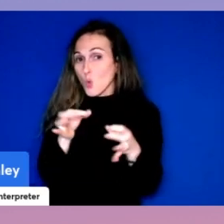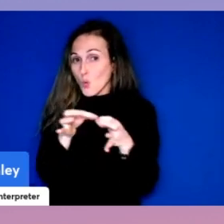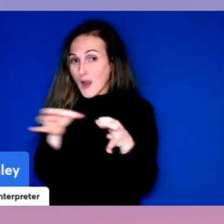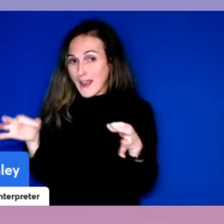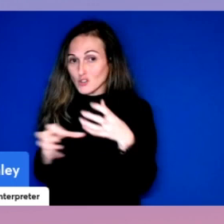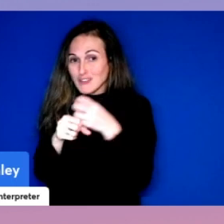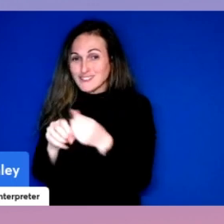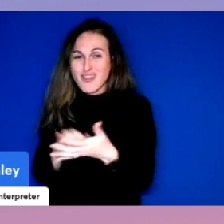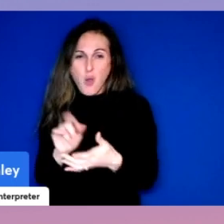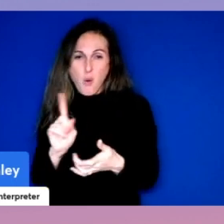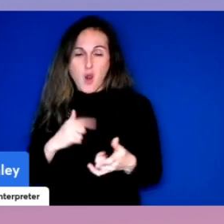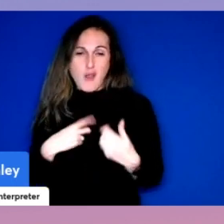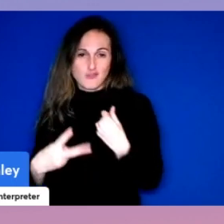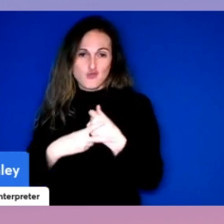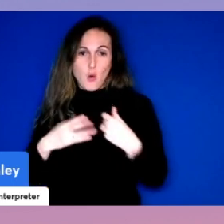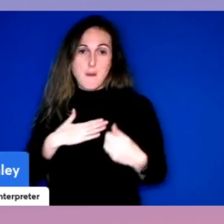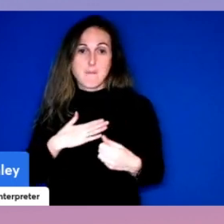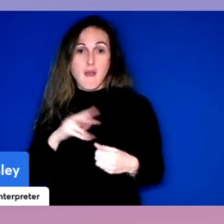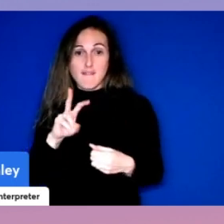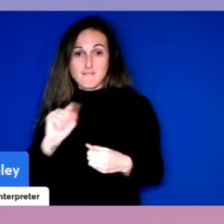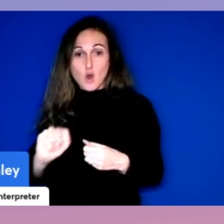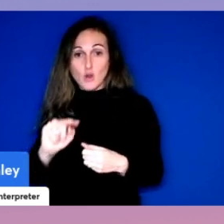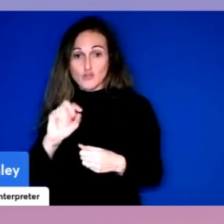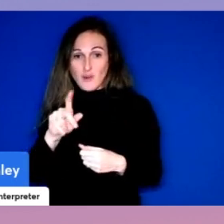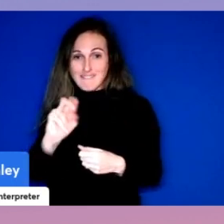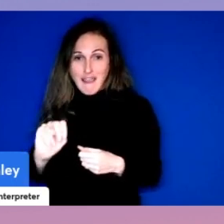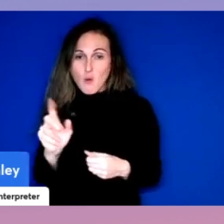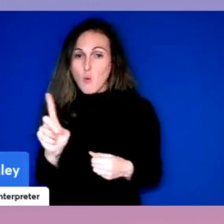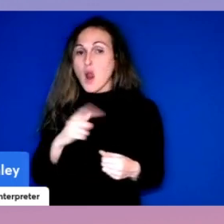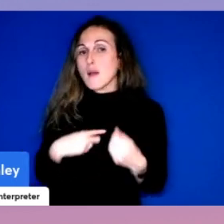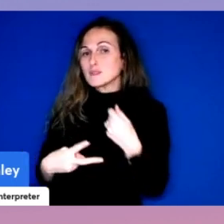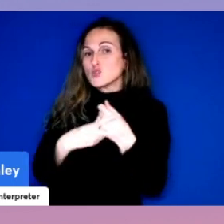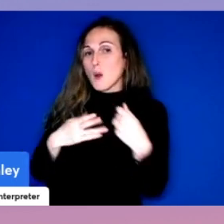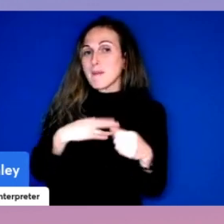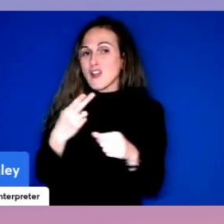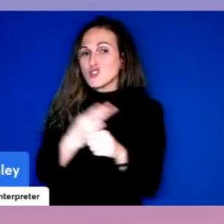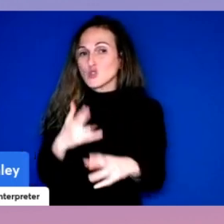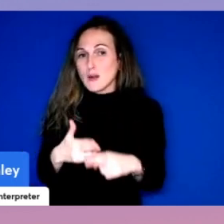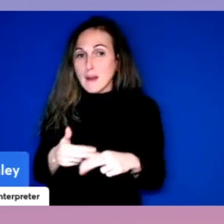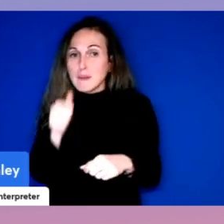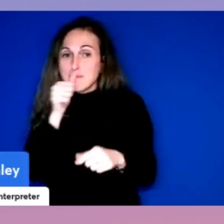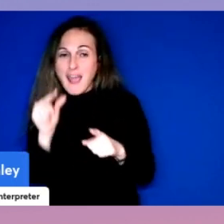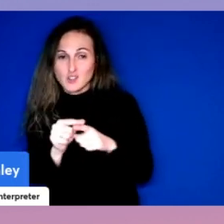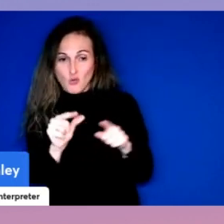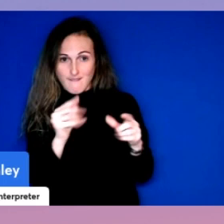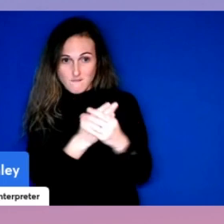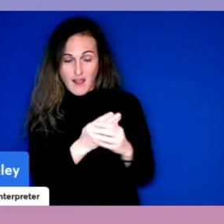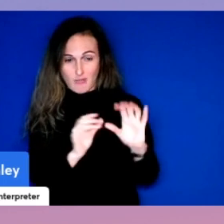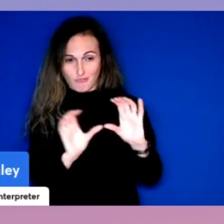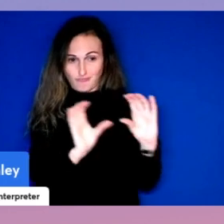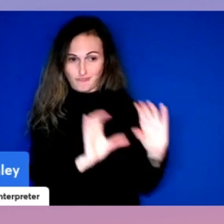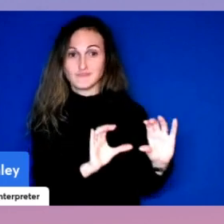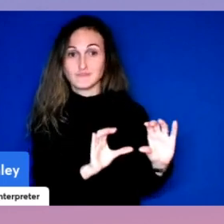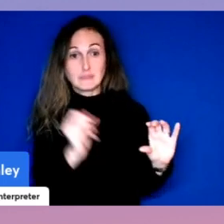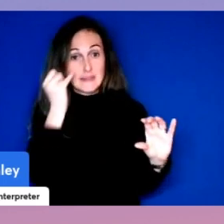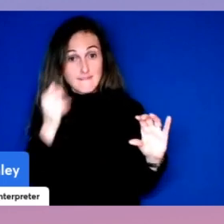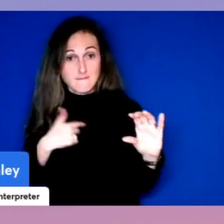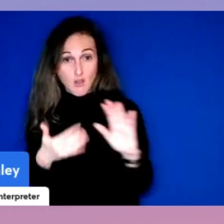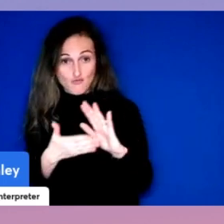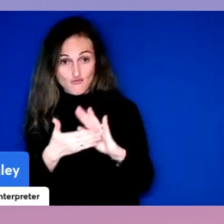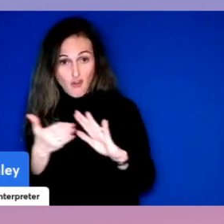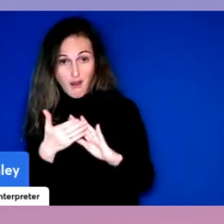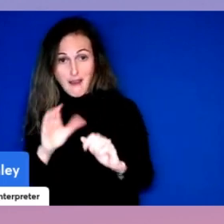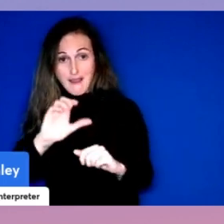I'm storing my Vault token and I'm storing my username and password files. So if I run